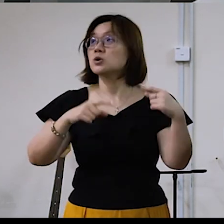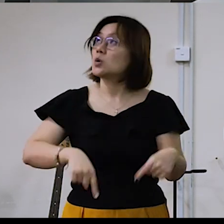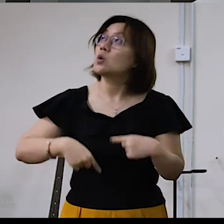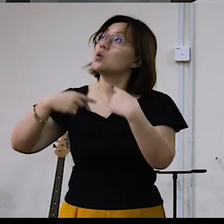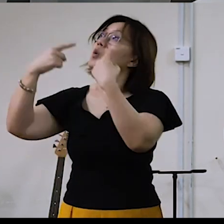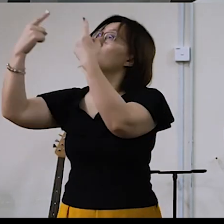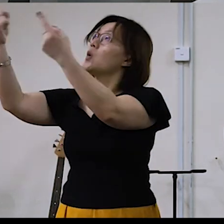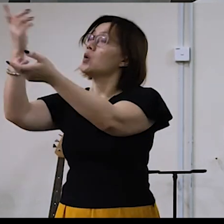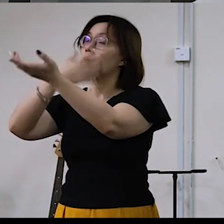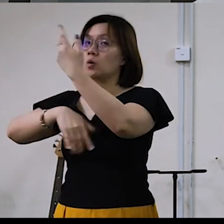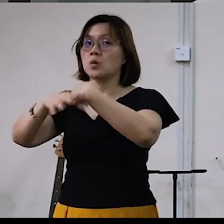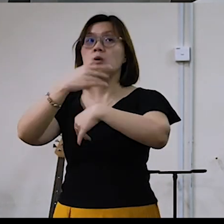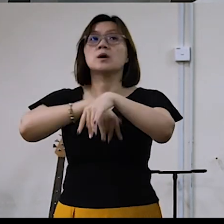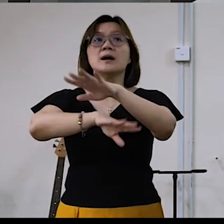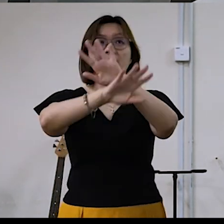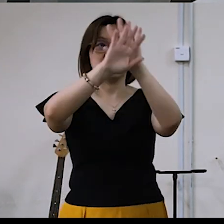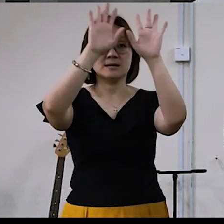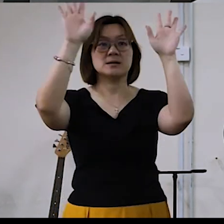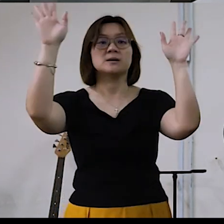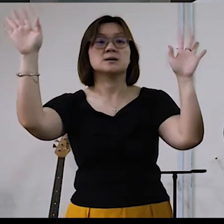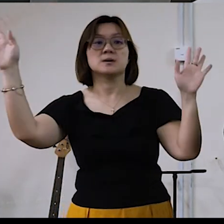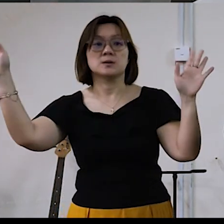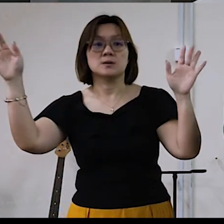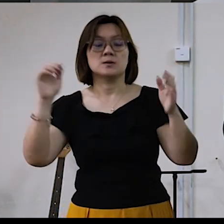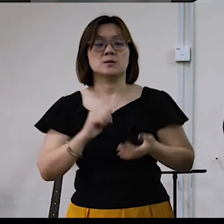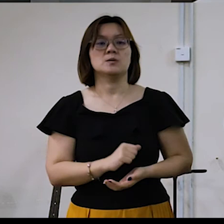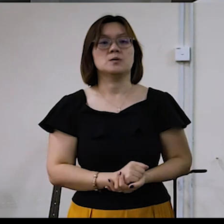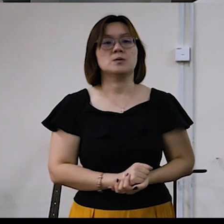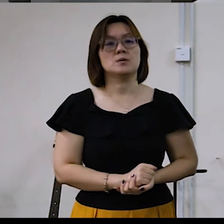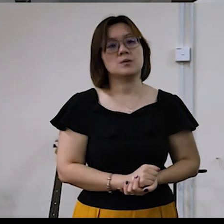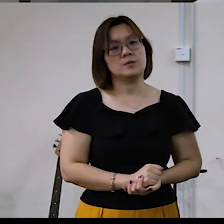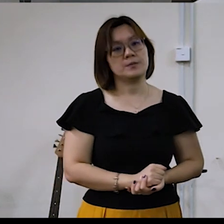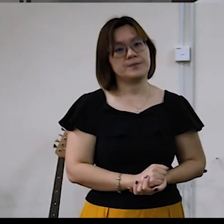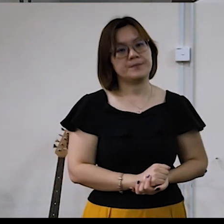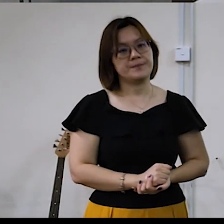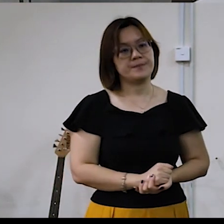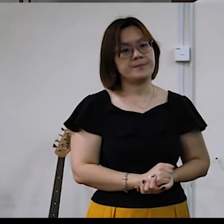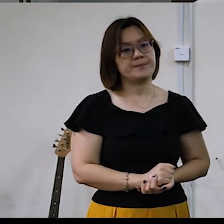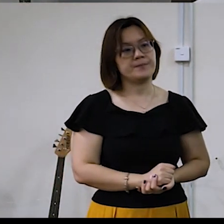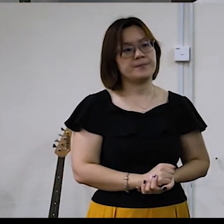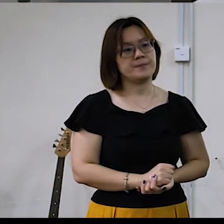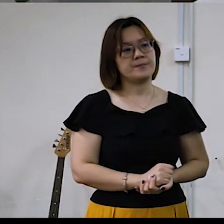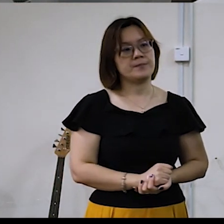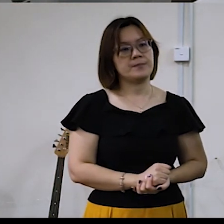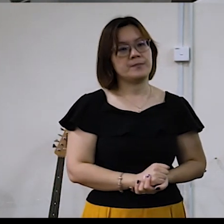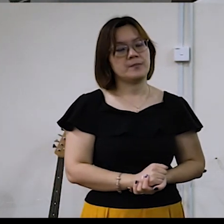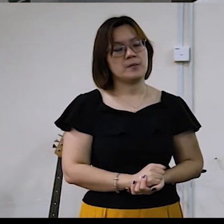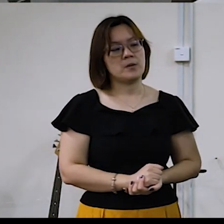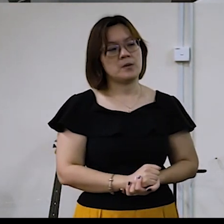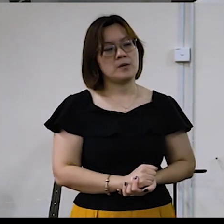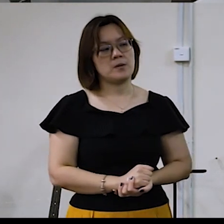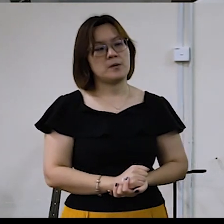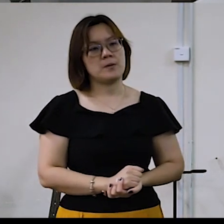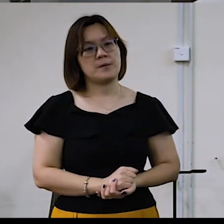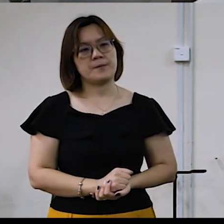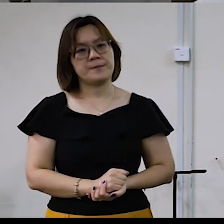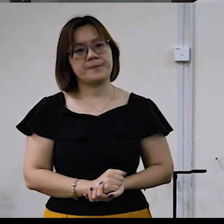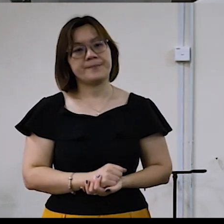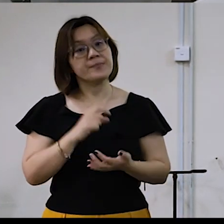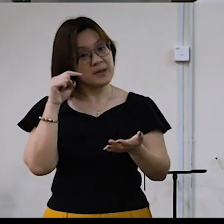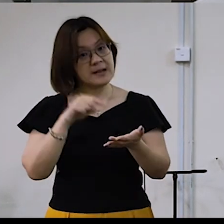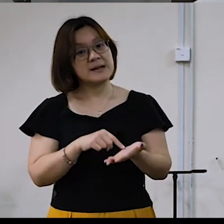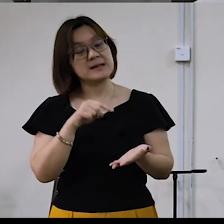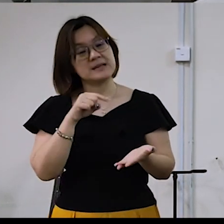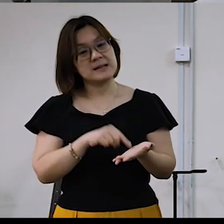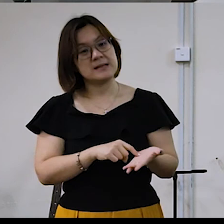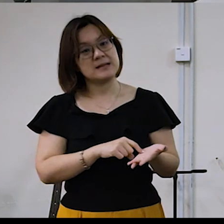witness with us of his resurrection. So now, Judas already died. In this, the context of this passage,